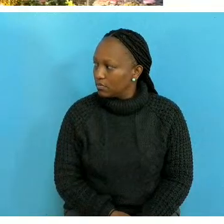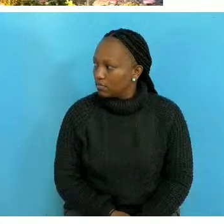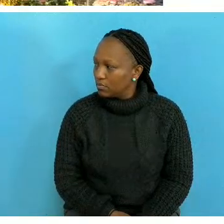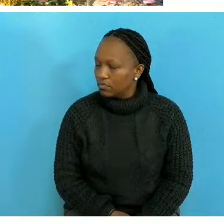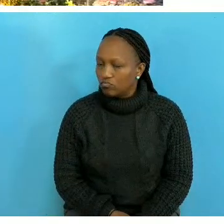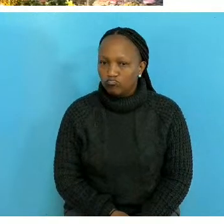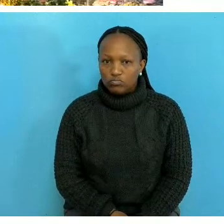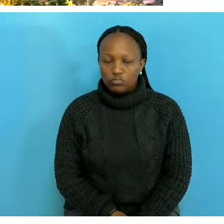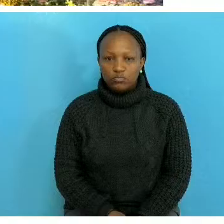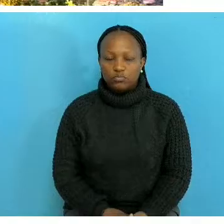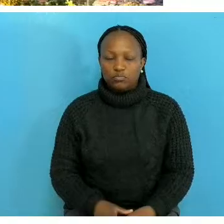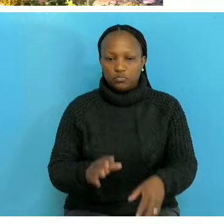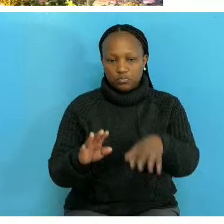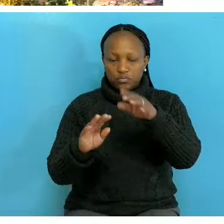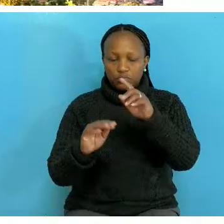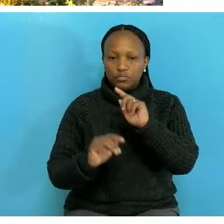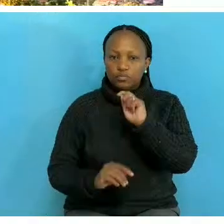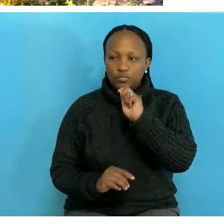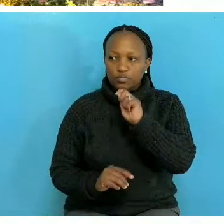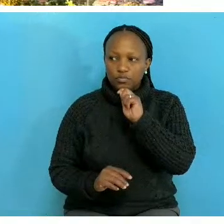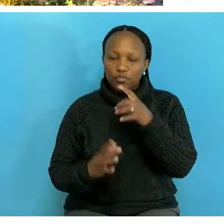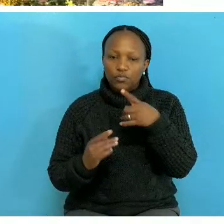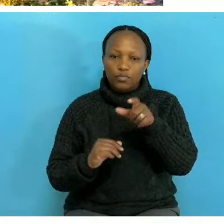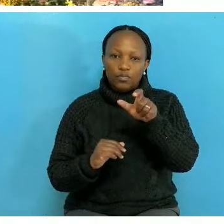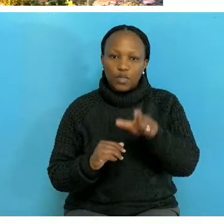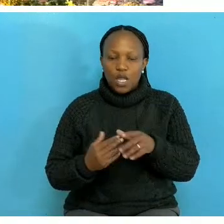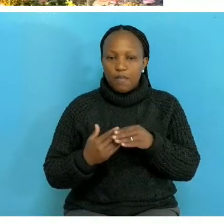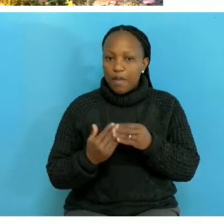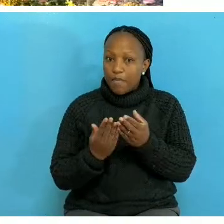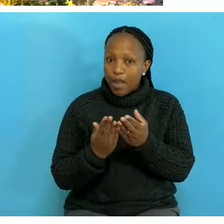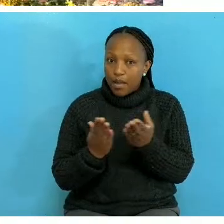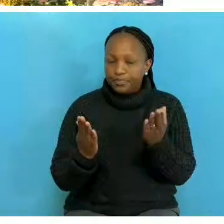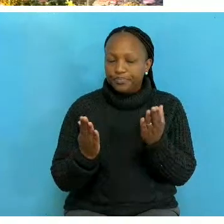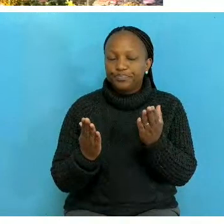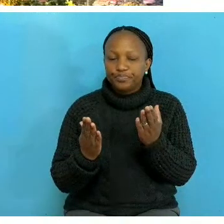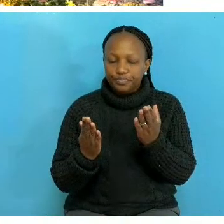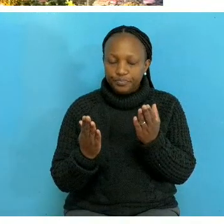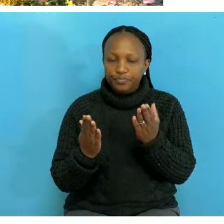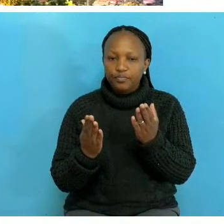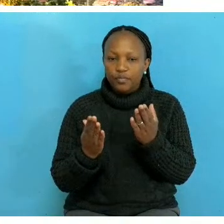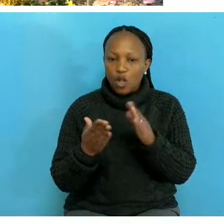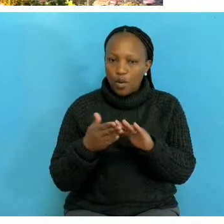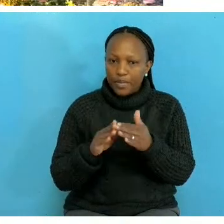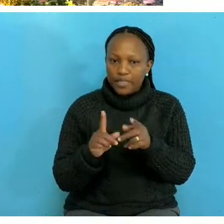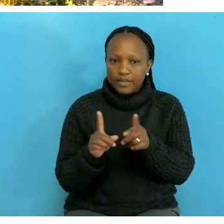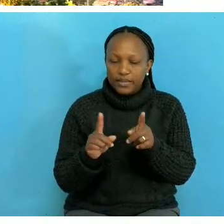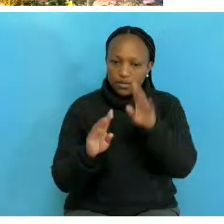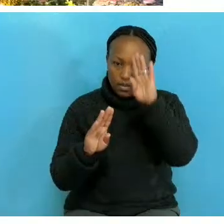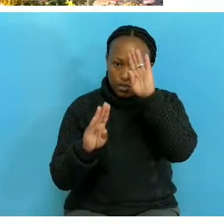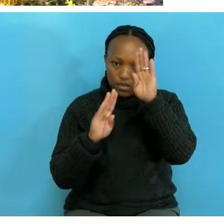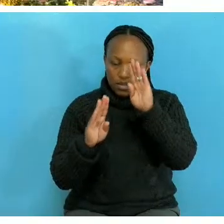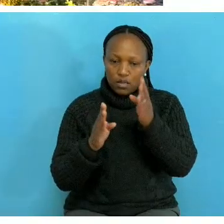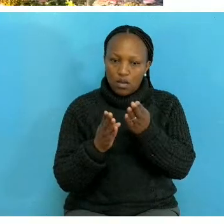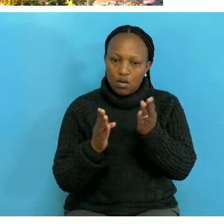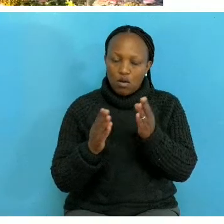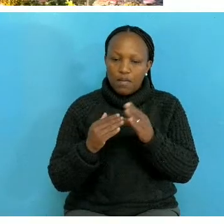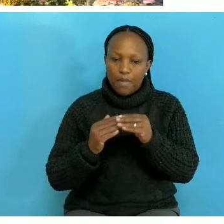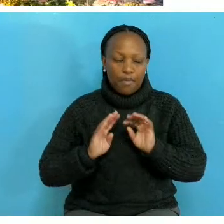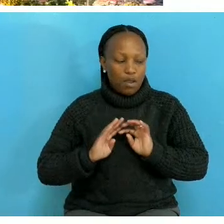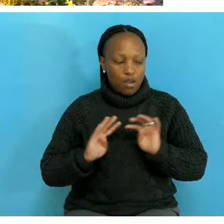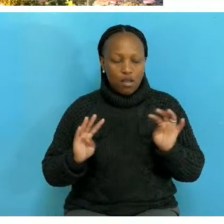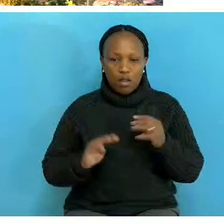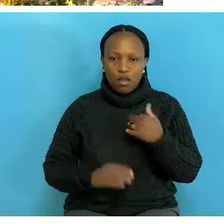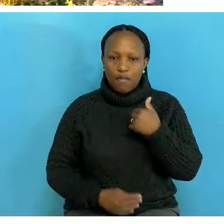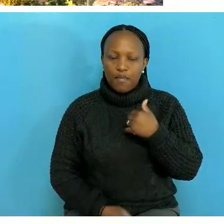Good morning, Honorable Chair, honorable members, and members of the community. My name is Mpho Baikis. I am